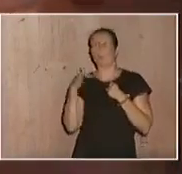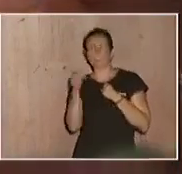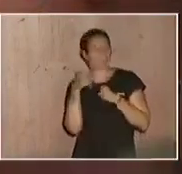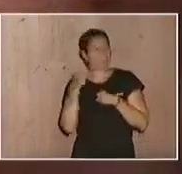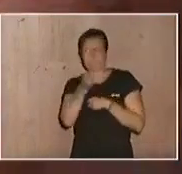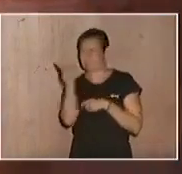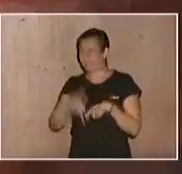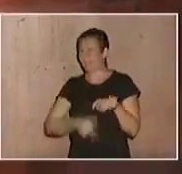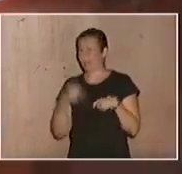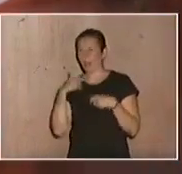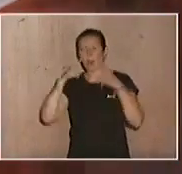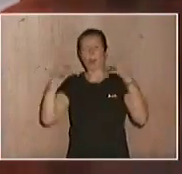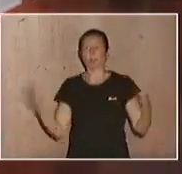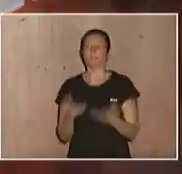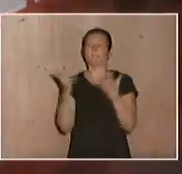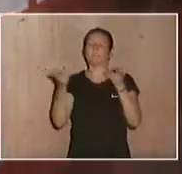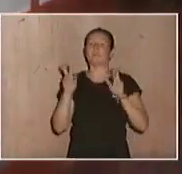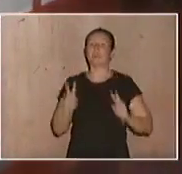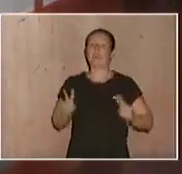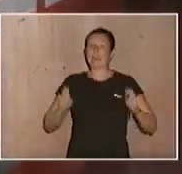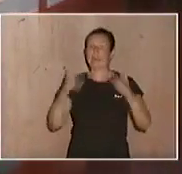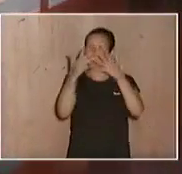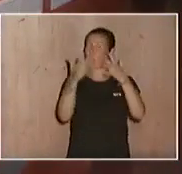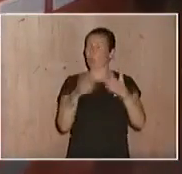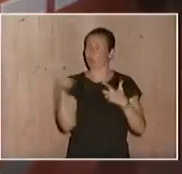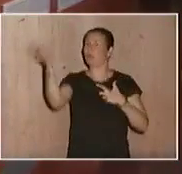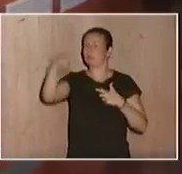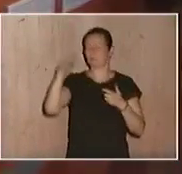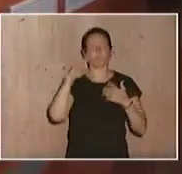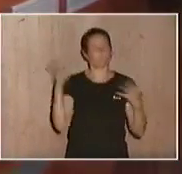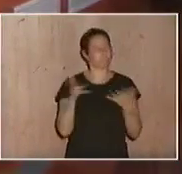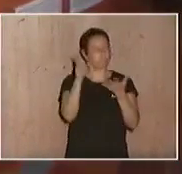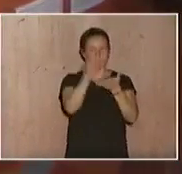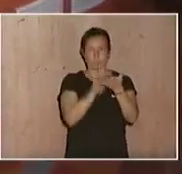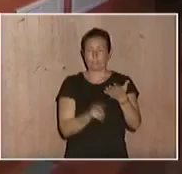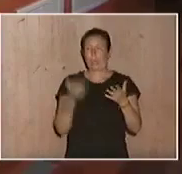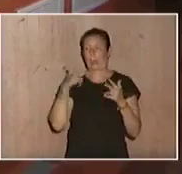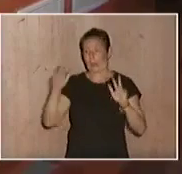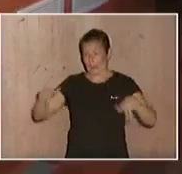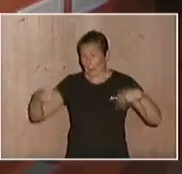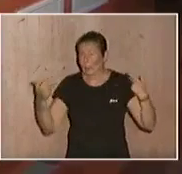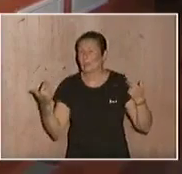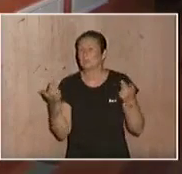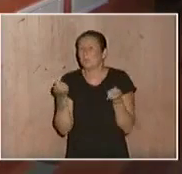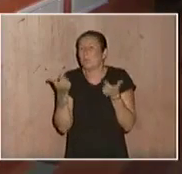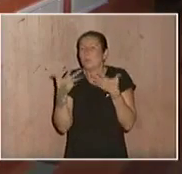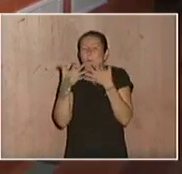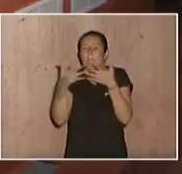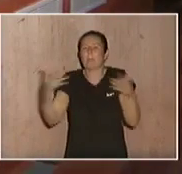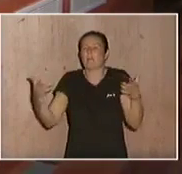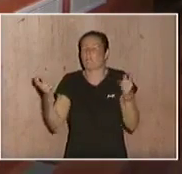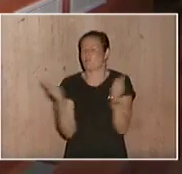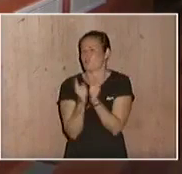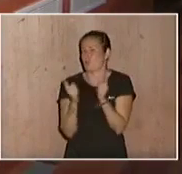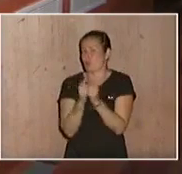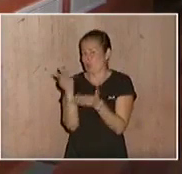al menos, a leer la introducción. Permítanme, para abrir boca, leer un pequeño párrafo del